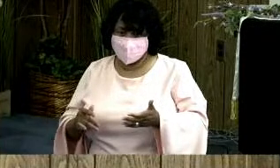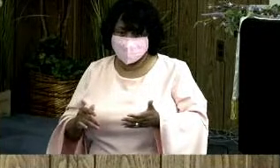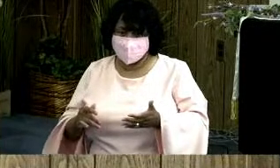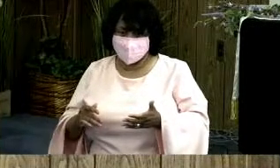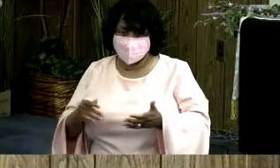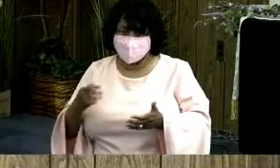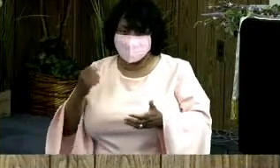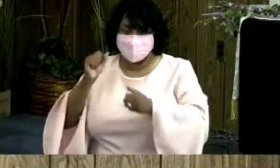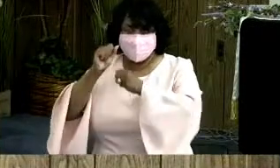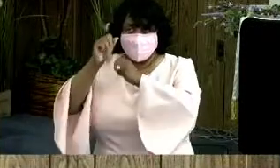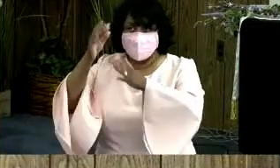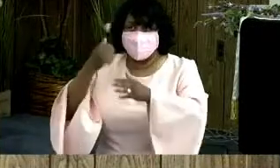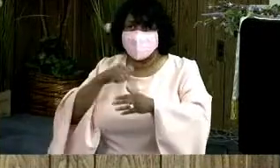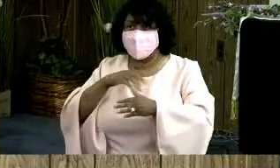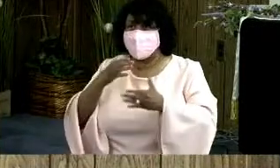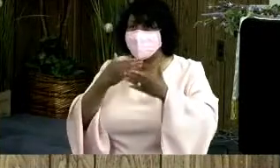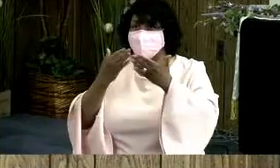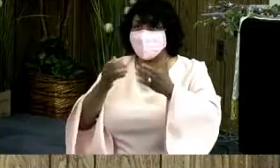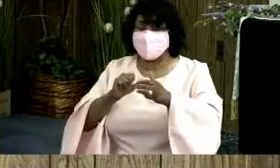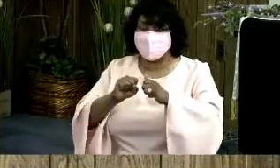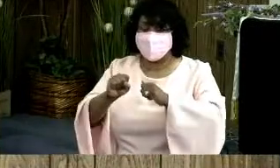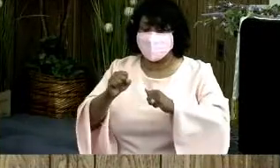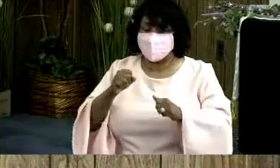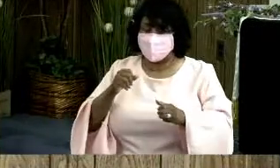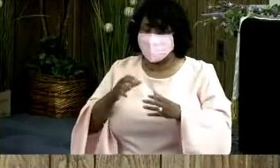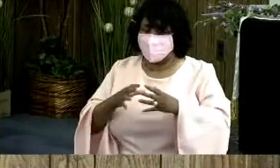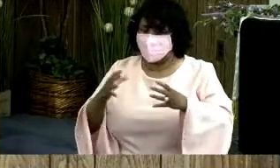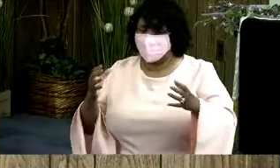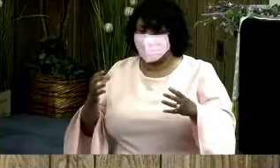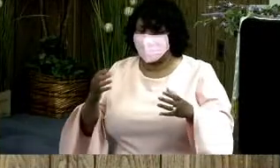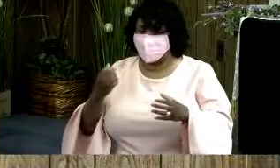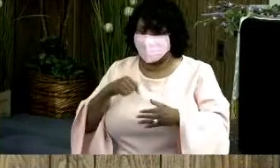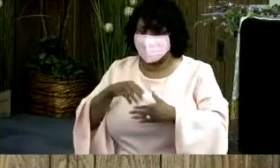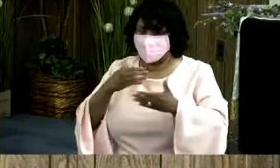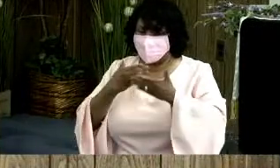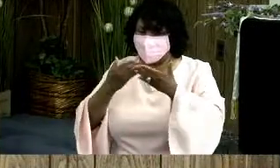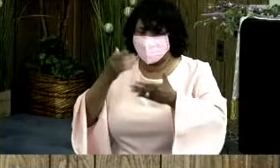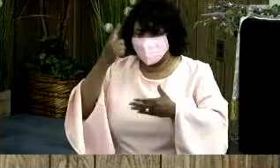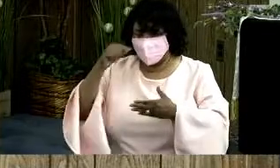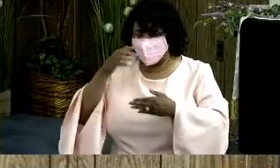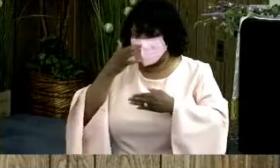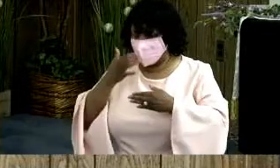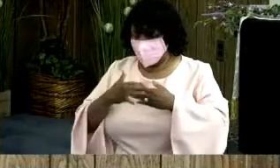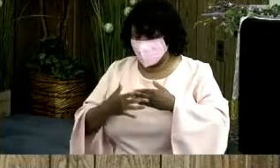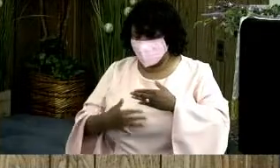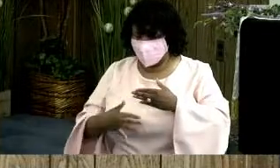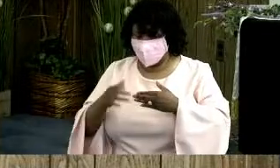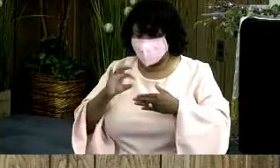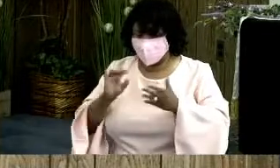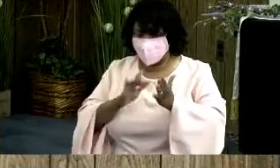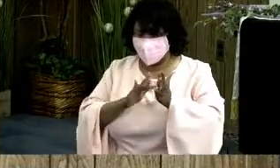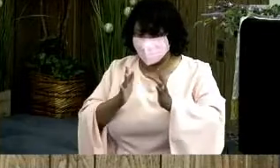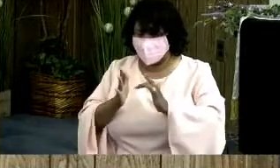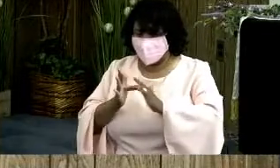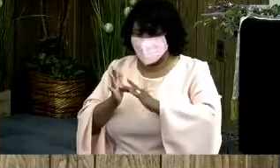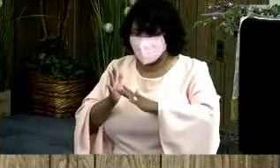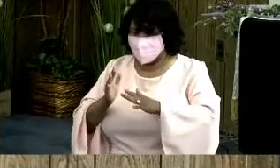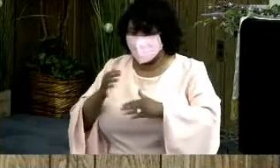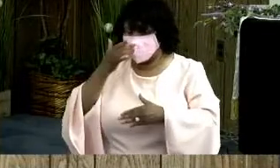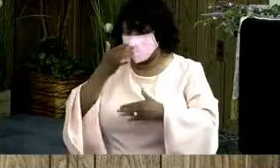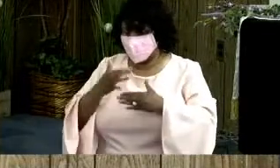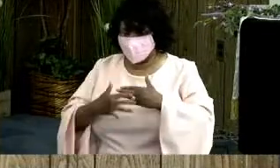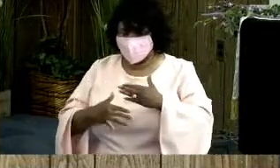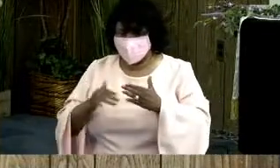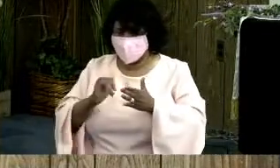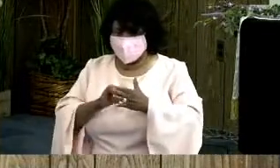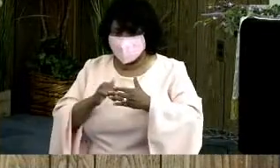so much. We thank you for the blood of Jesus, the blood which still has power today.